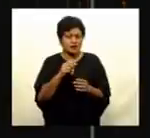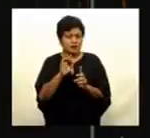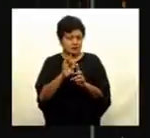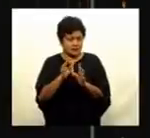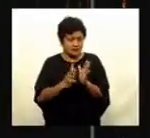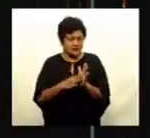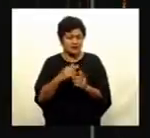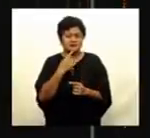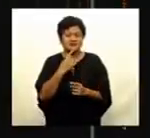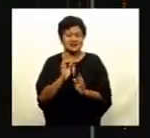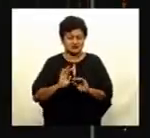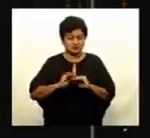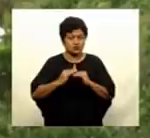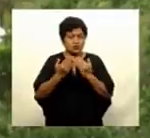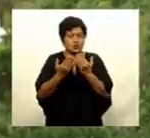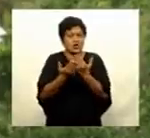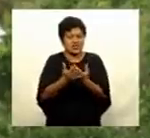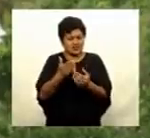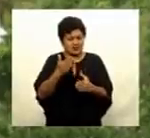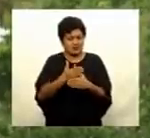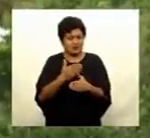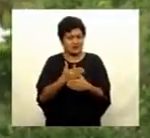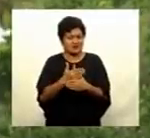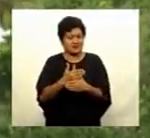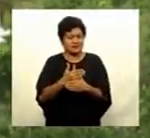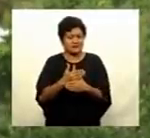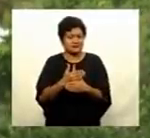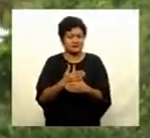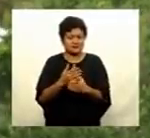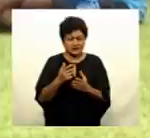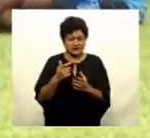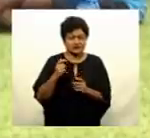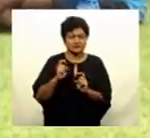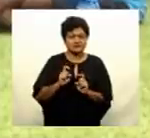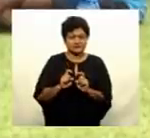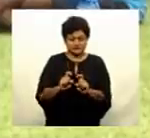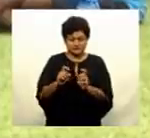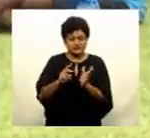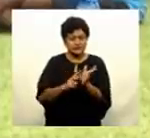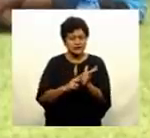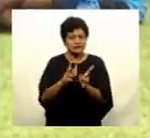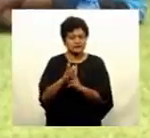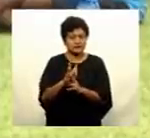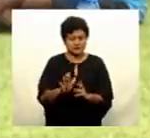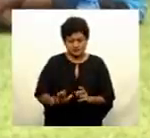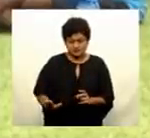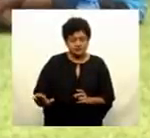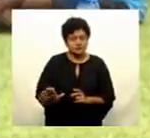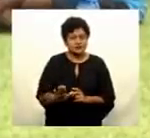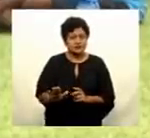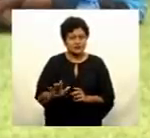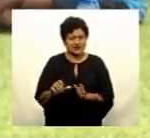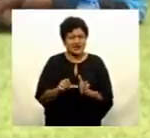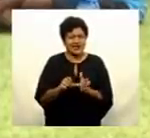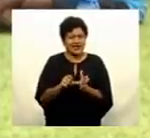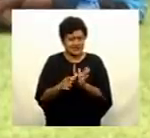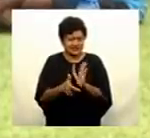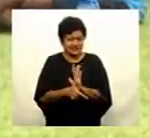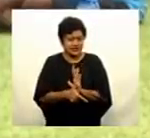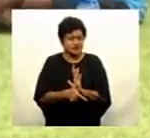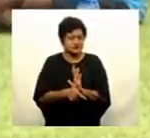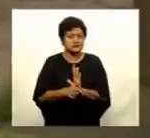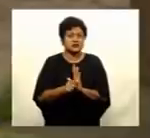togetherness now more than ever. Living in villages during difficult times like this, relevant measures must